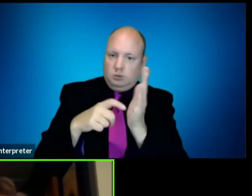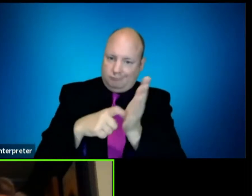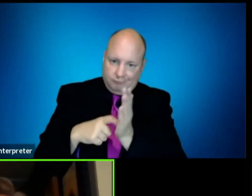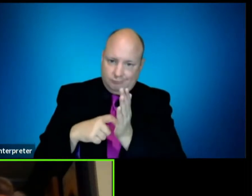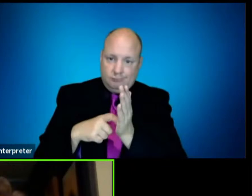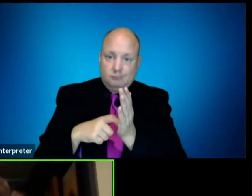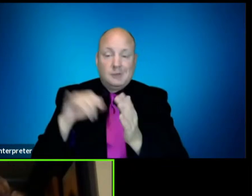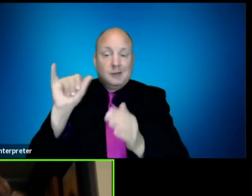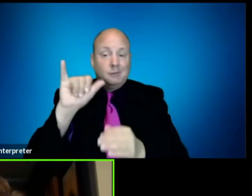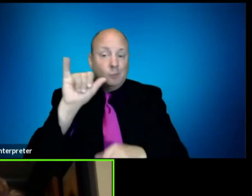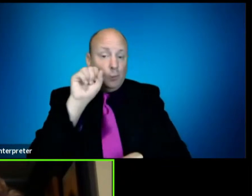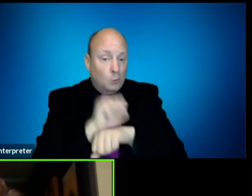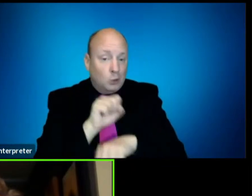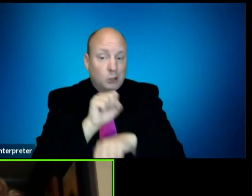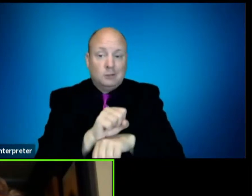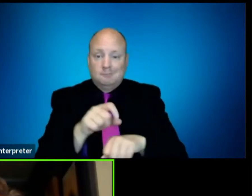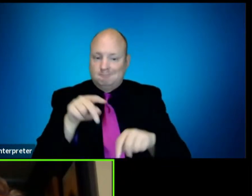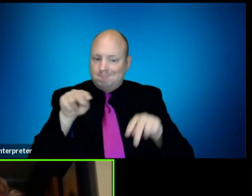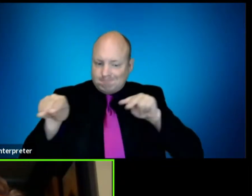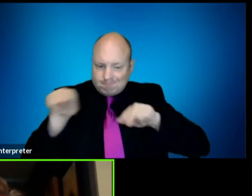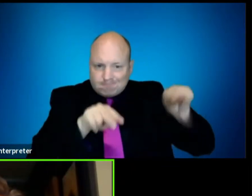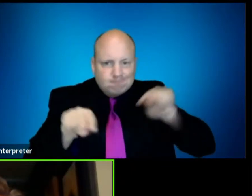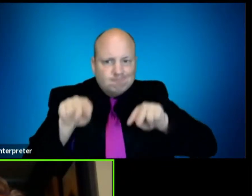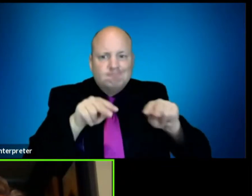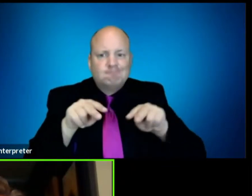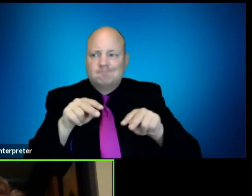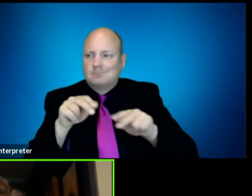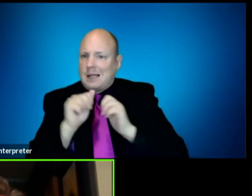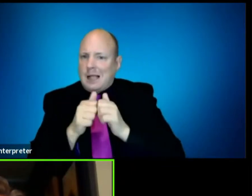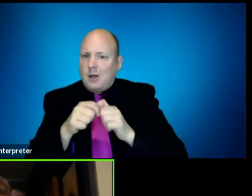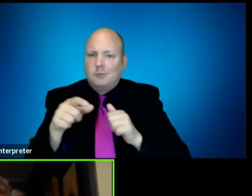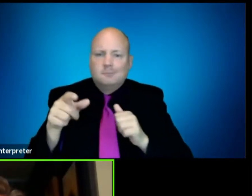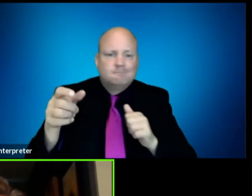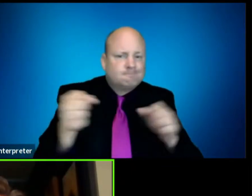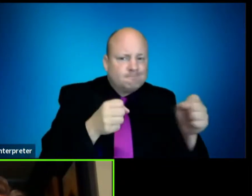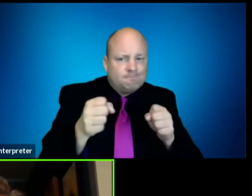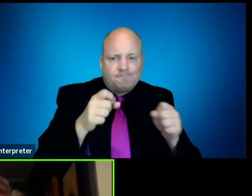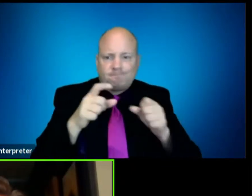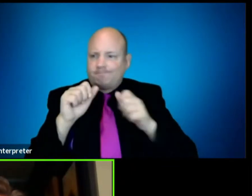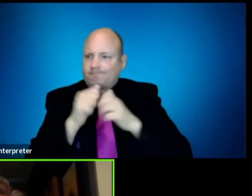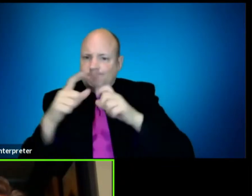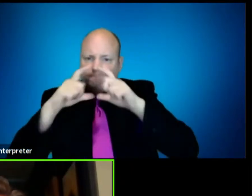carefully, wear them consistently, and make sure they're well-fitting.